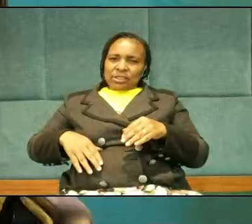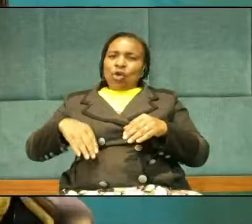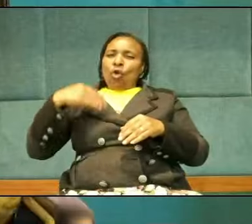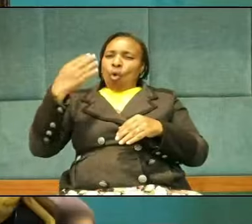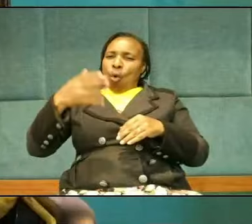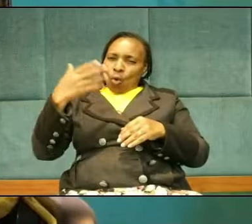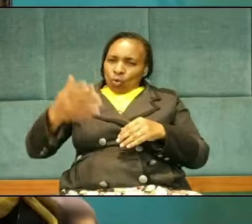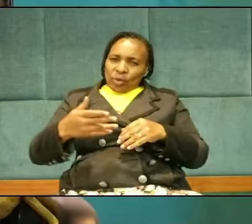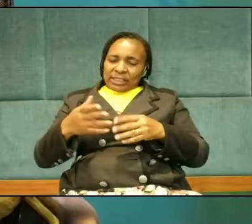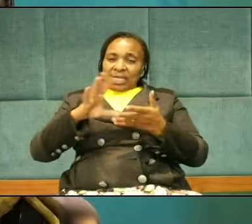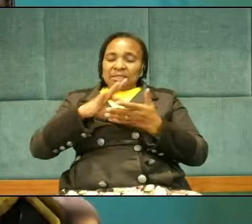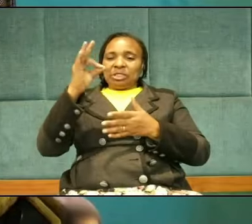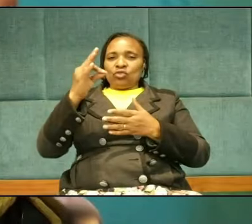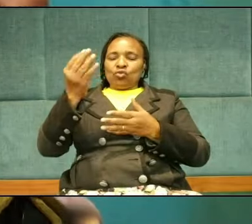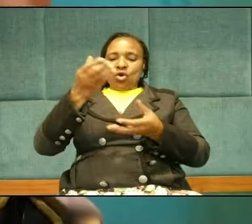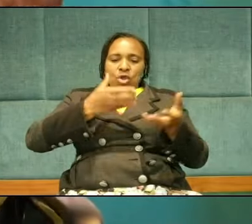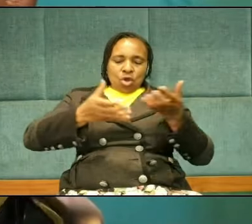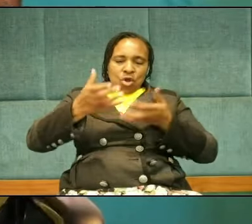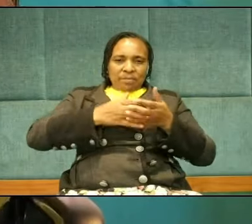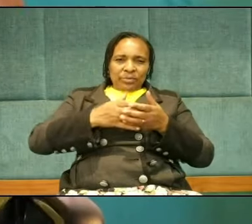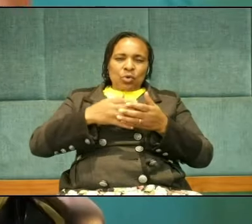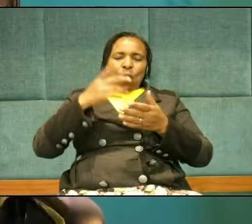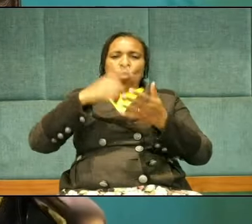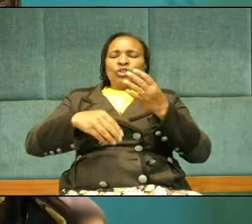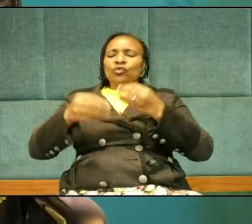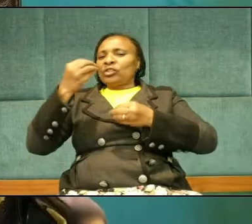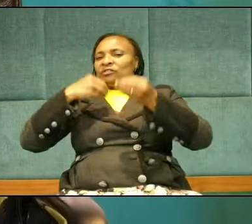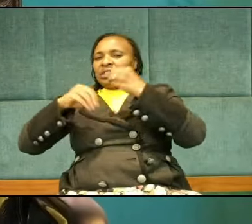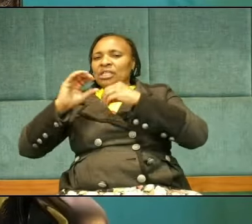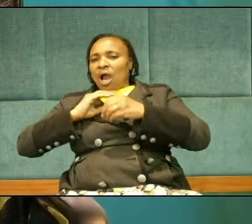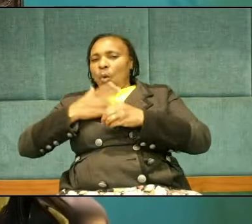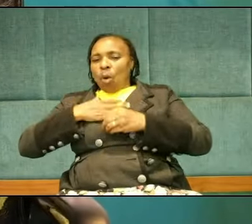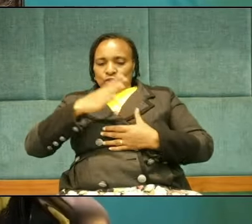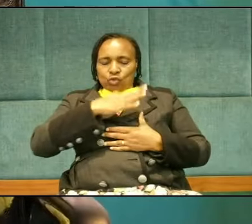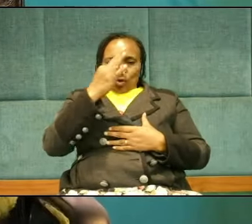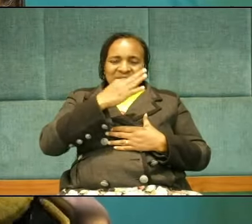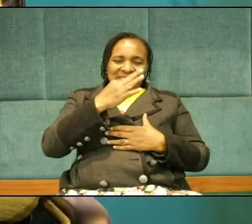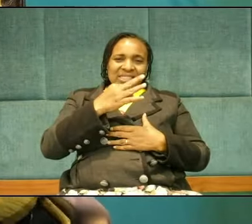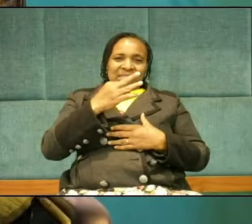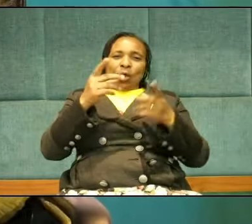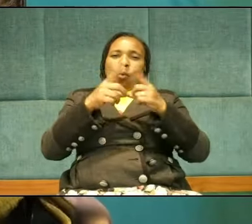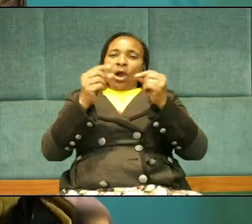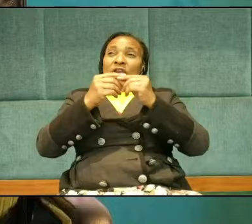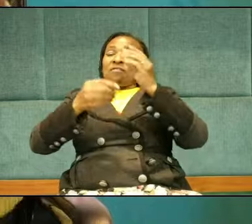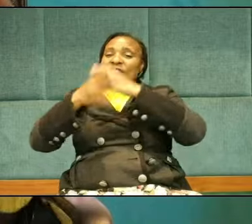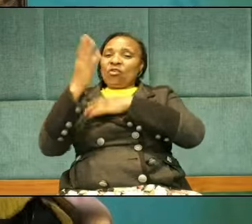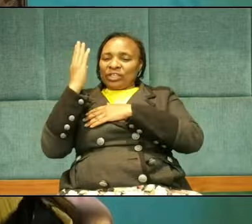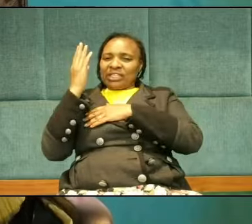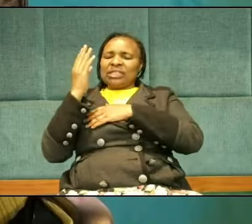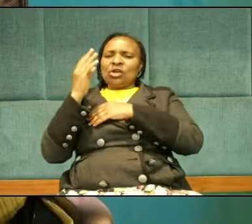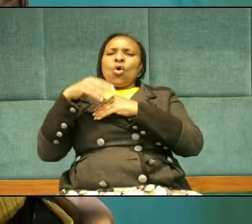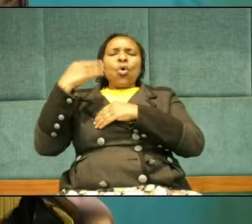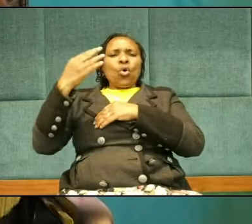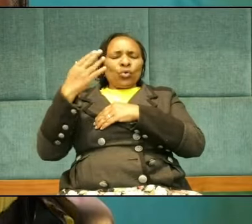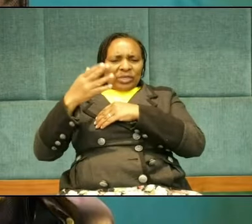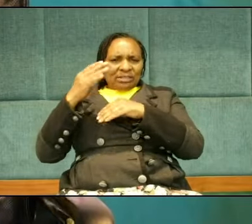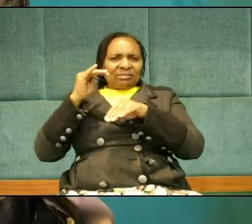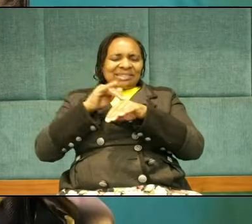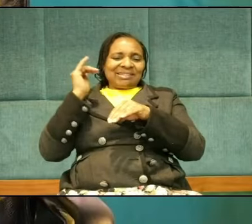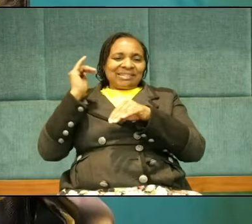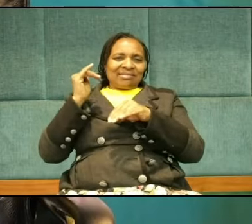a spiritual economy. What we feed our souls through the Word of God, things we see with all our senses,